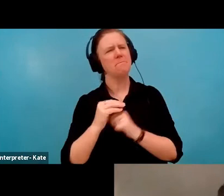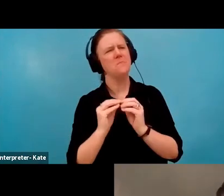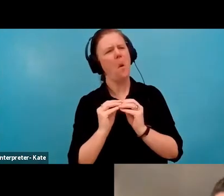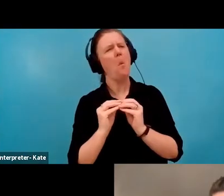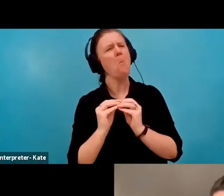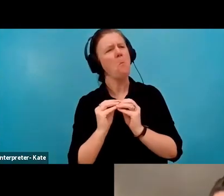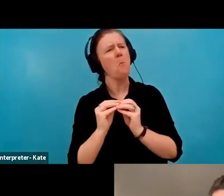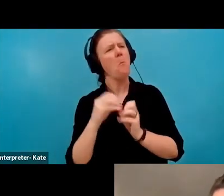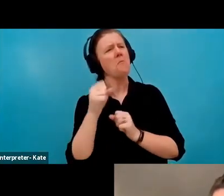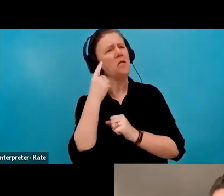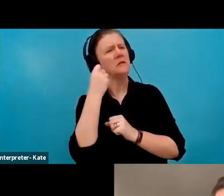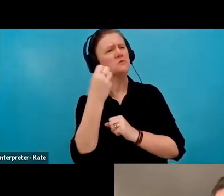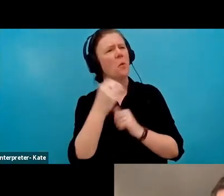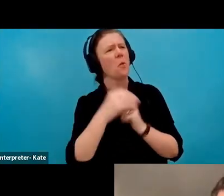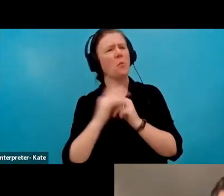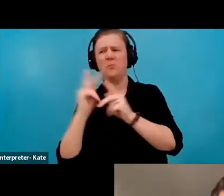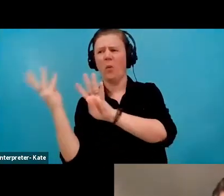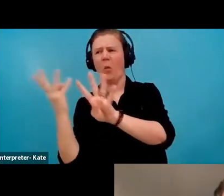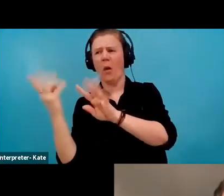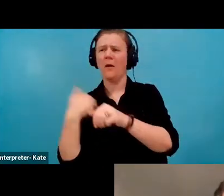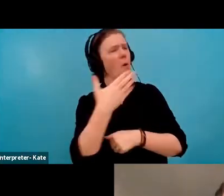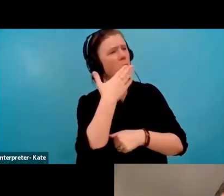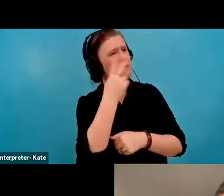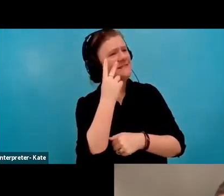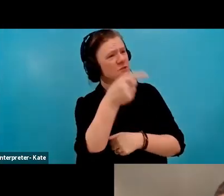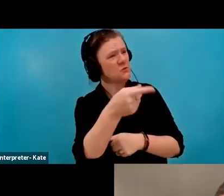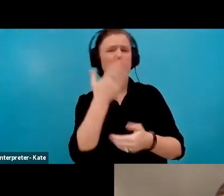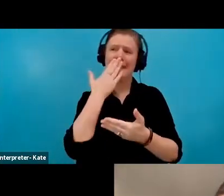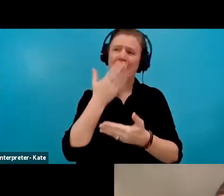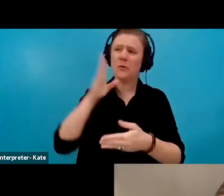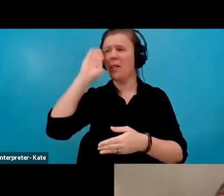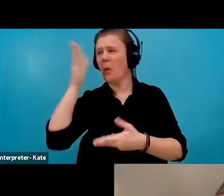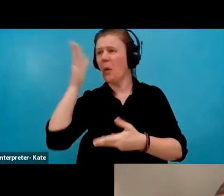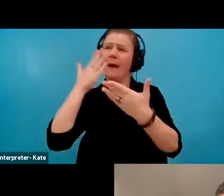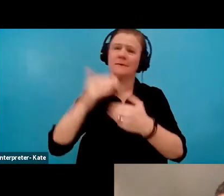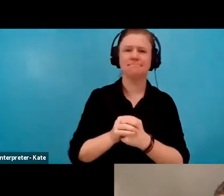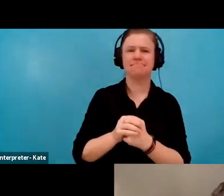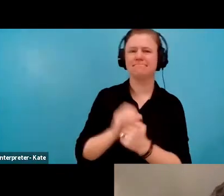Yeah, probably. Yeah, as people are walking in, oh, so good to see you. Thanks for coming. Yeah, I mean,